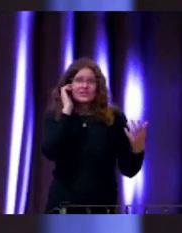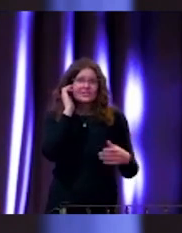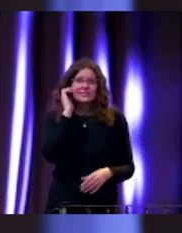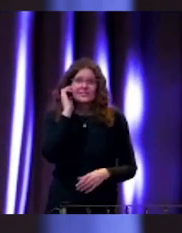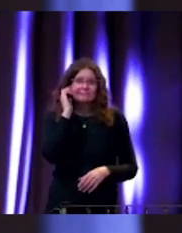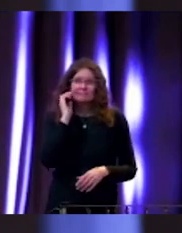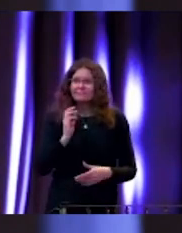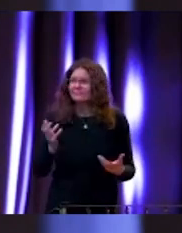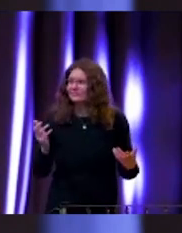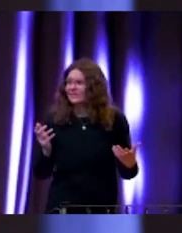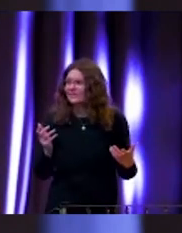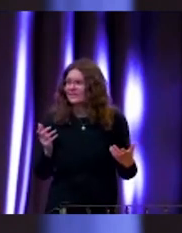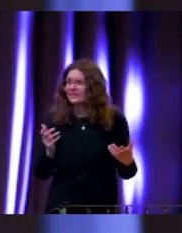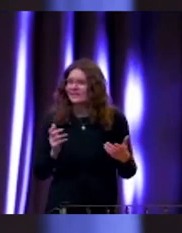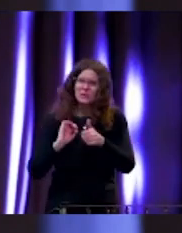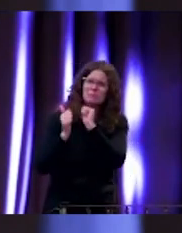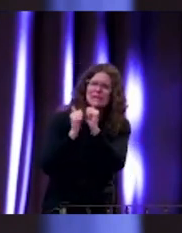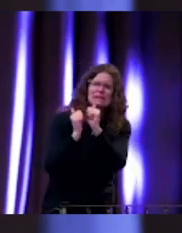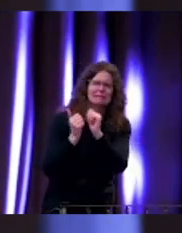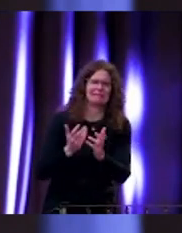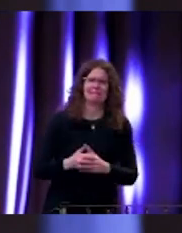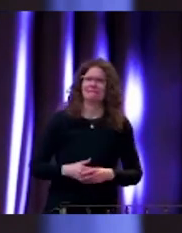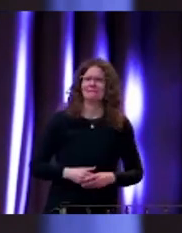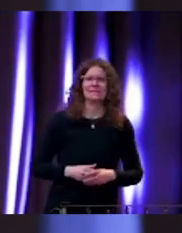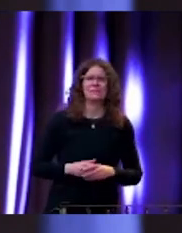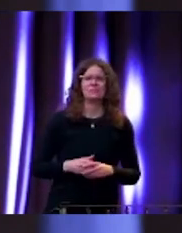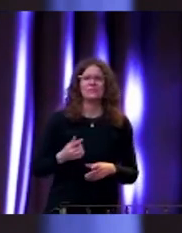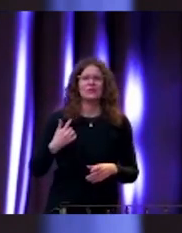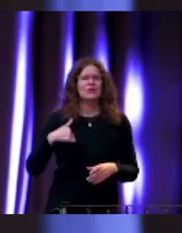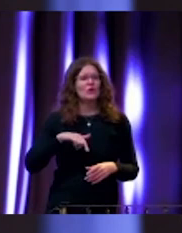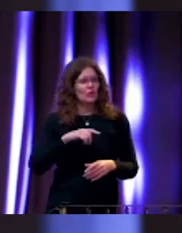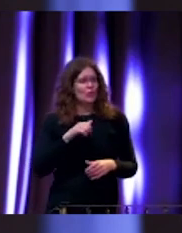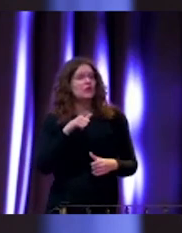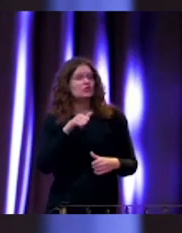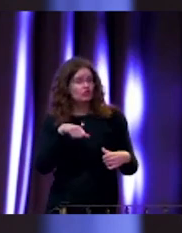I mentioned earlier, please give us that feedback, because we're always gonna try to iterate and add whatever we can.